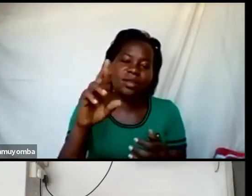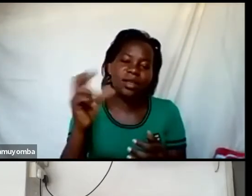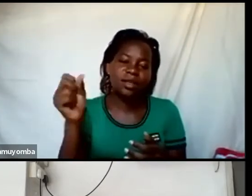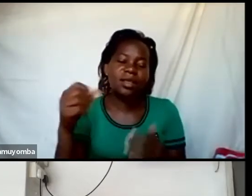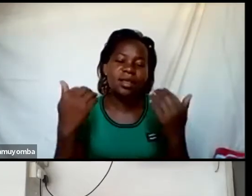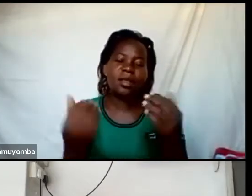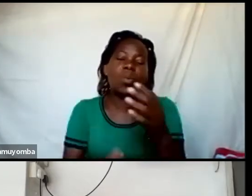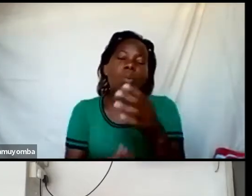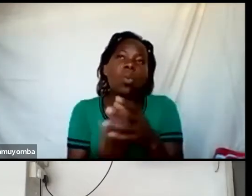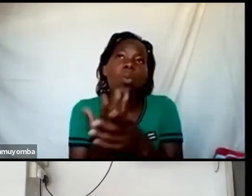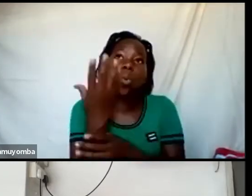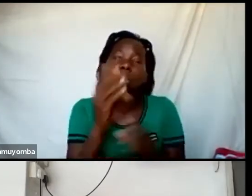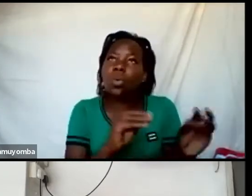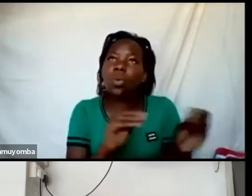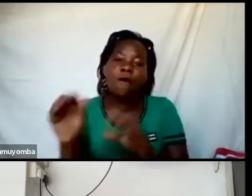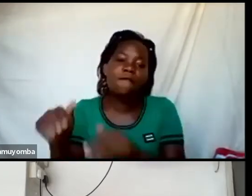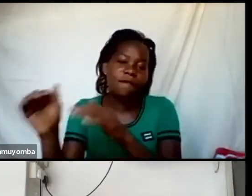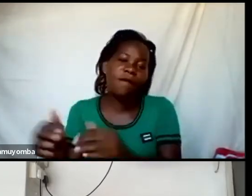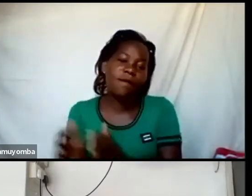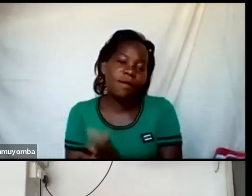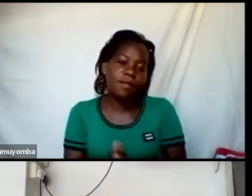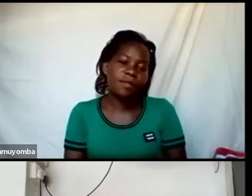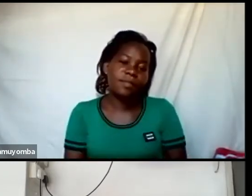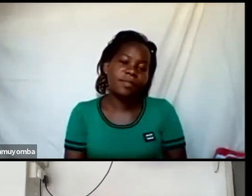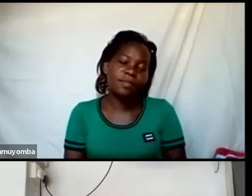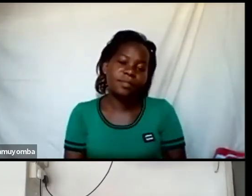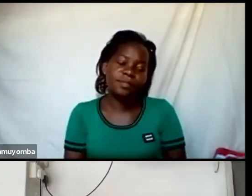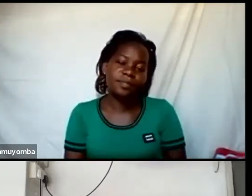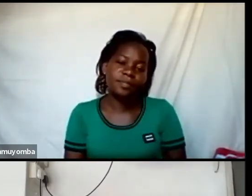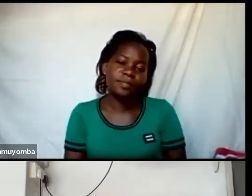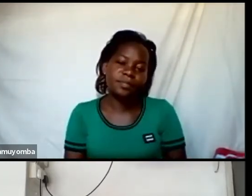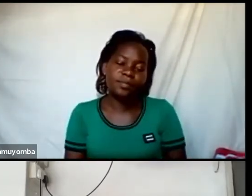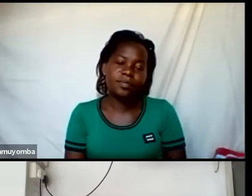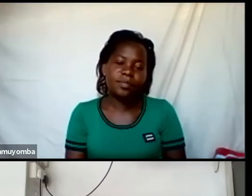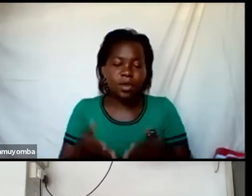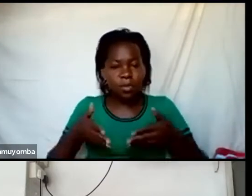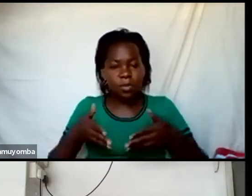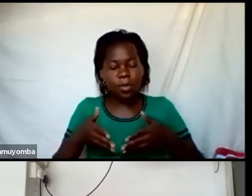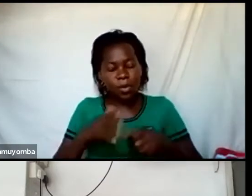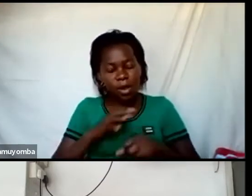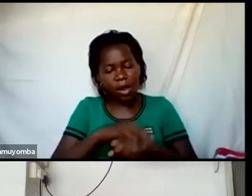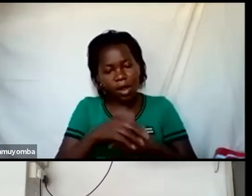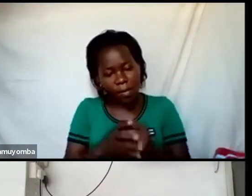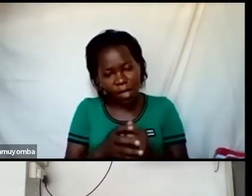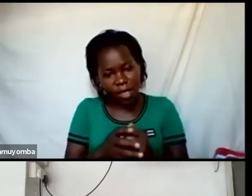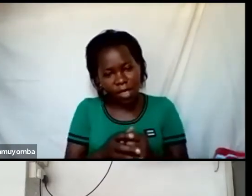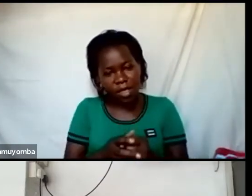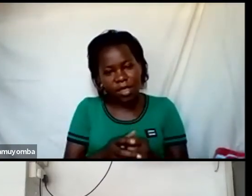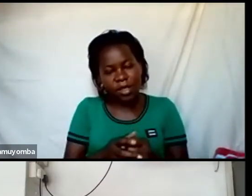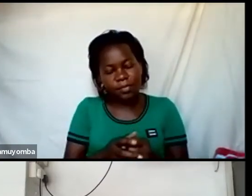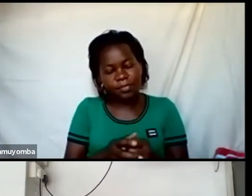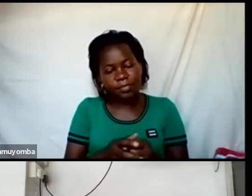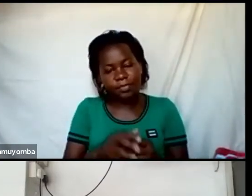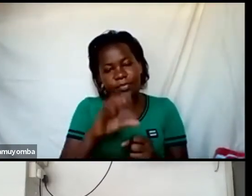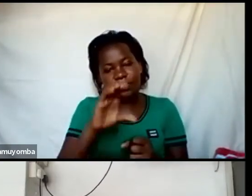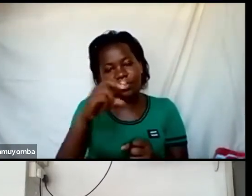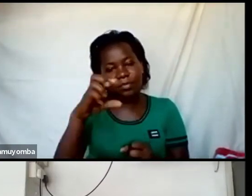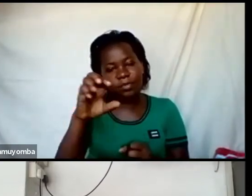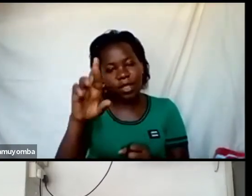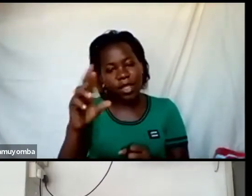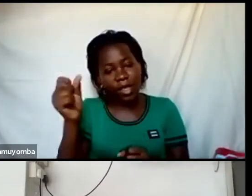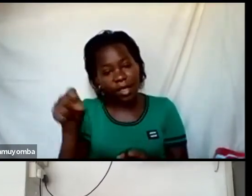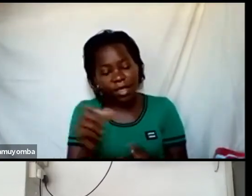everything, the whole value chain, so that she can produce you Cheers from our own local fruit. That's Mama Chia's, really